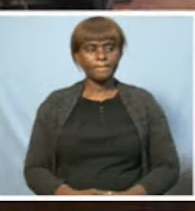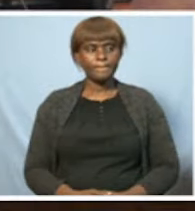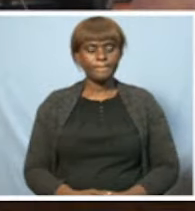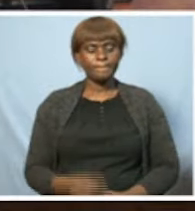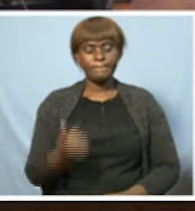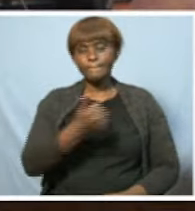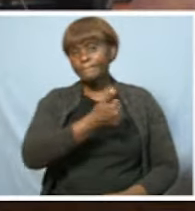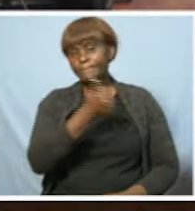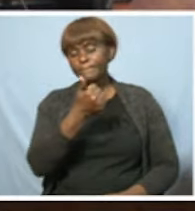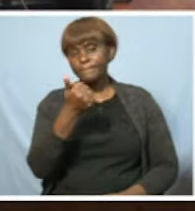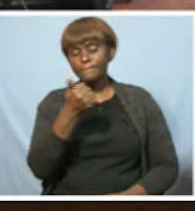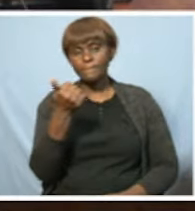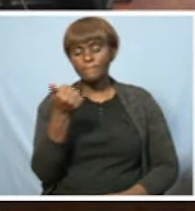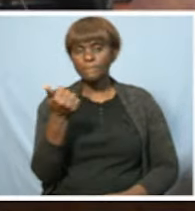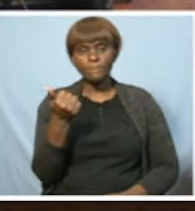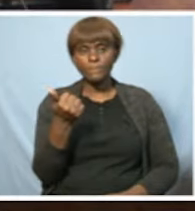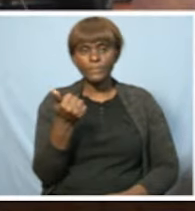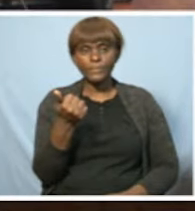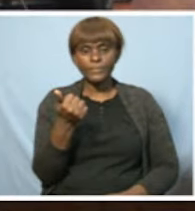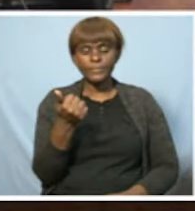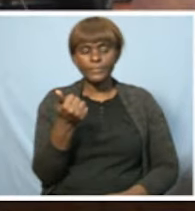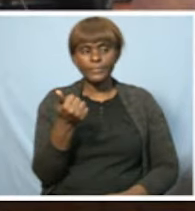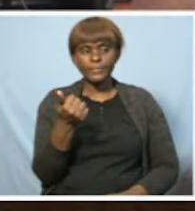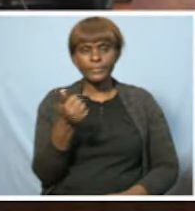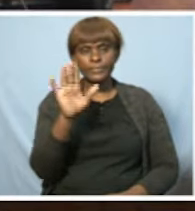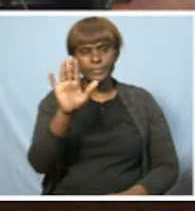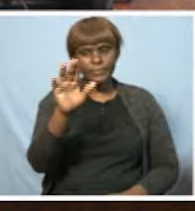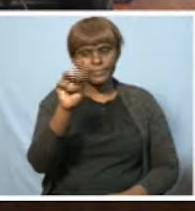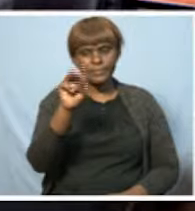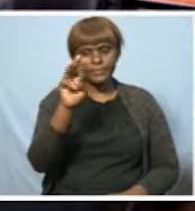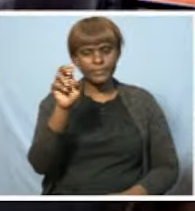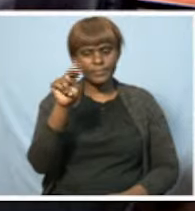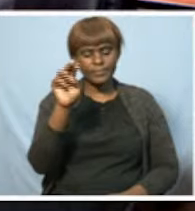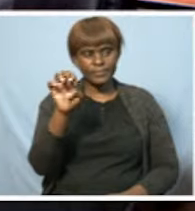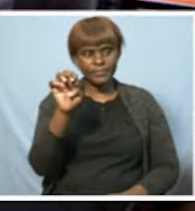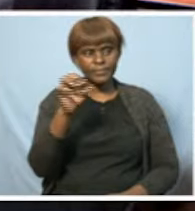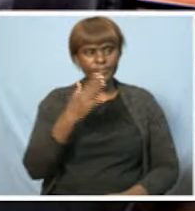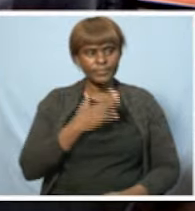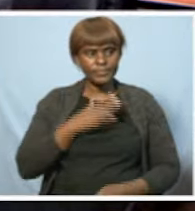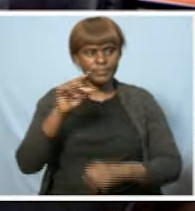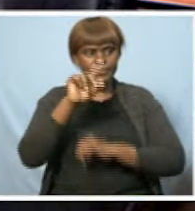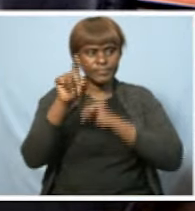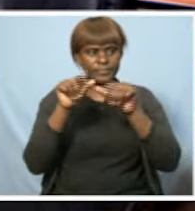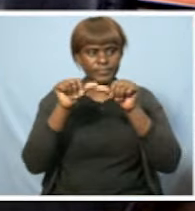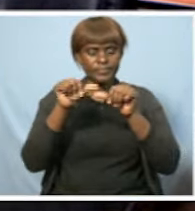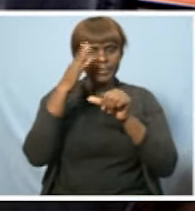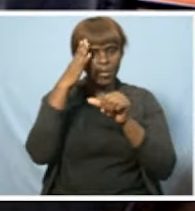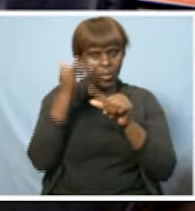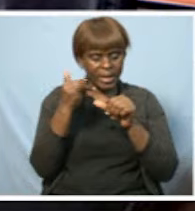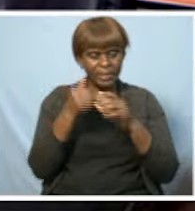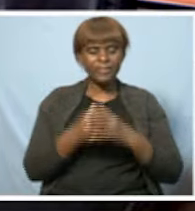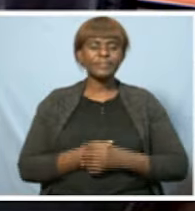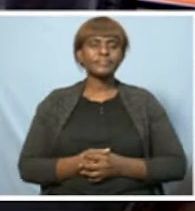Then, Chair. Yes, Honorable Mwene. Yes, Chair. Then my question still stands. Why?